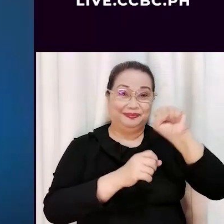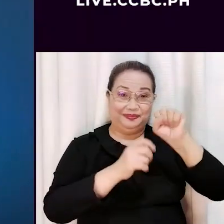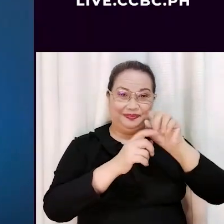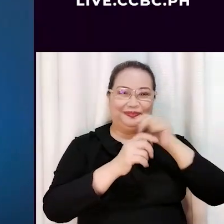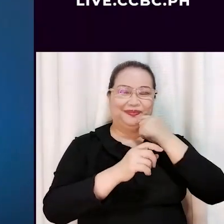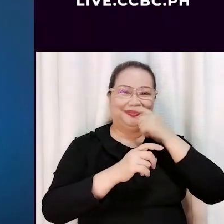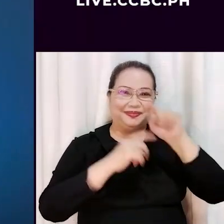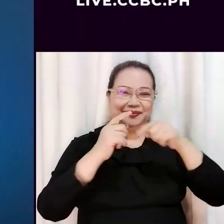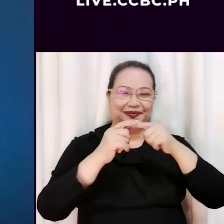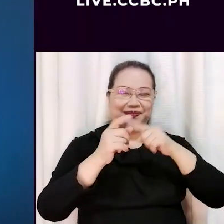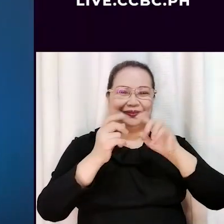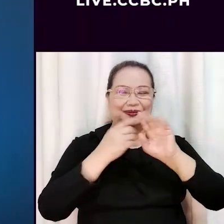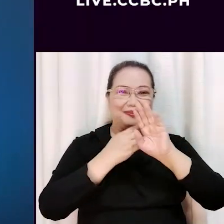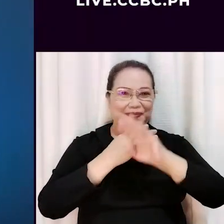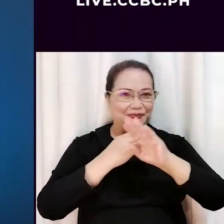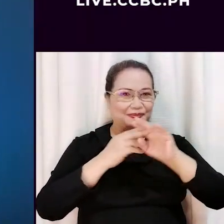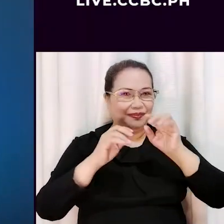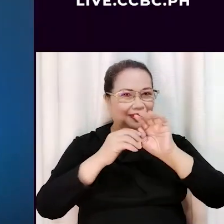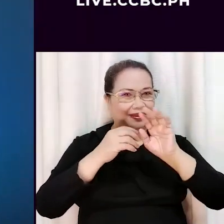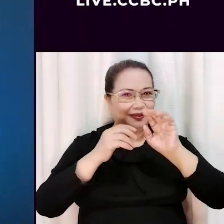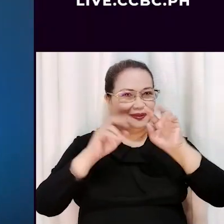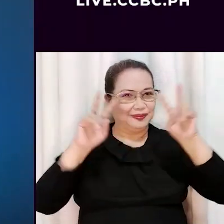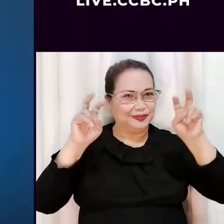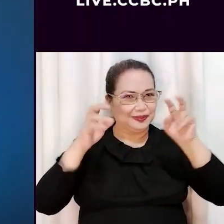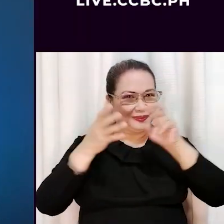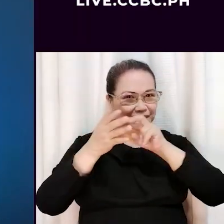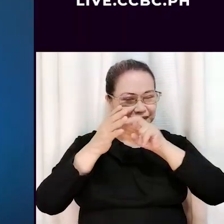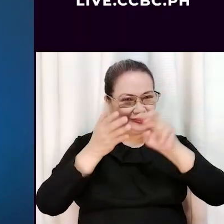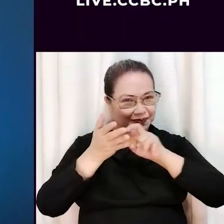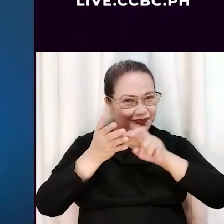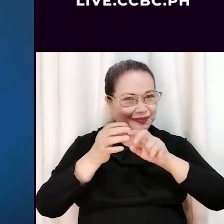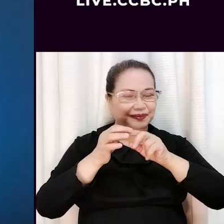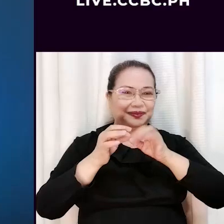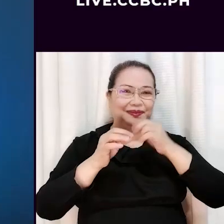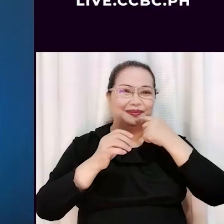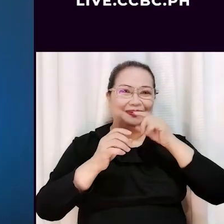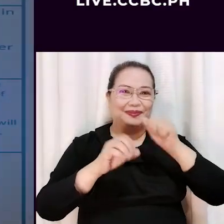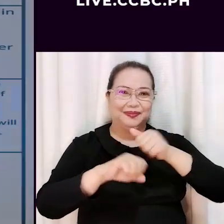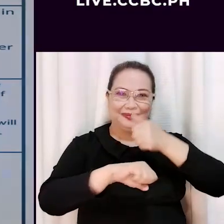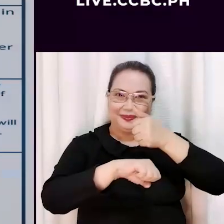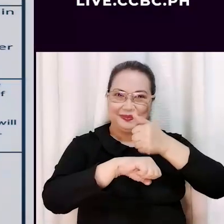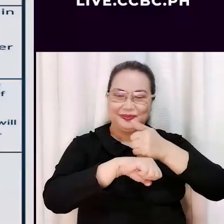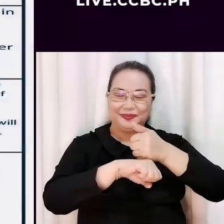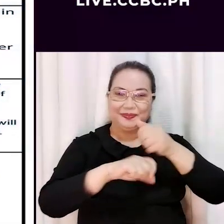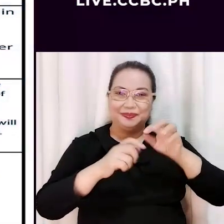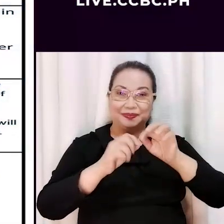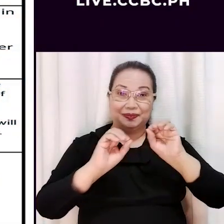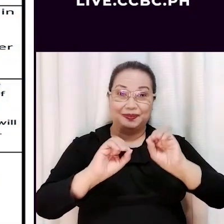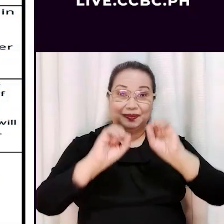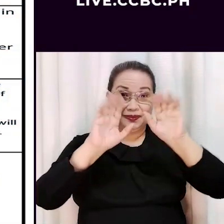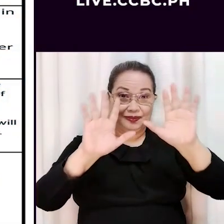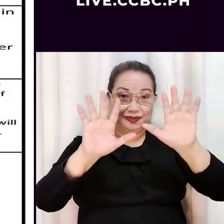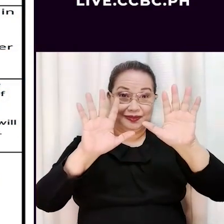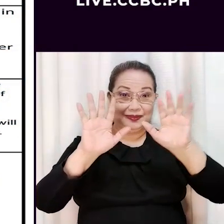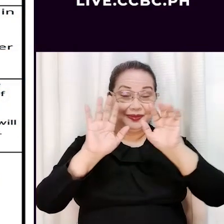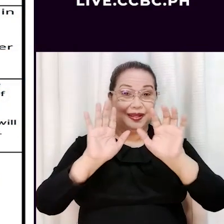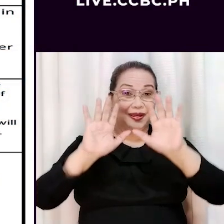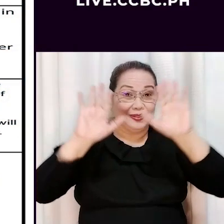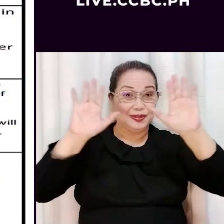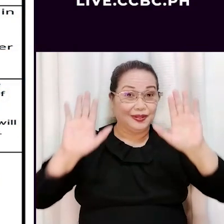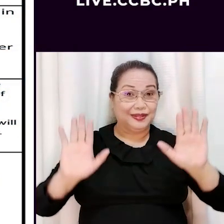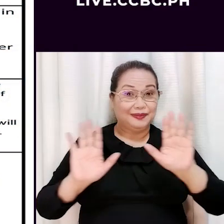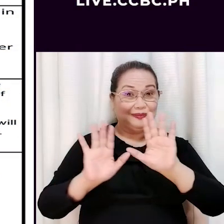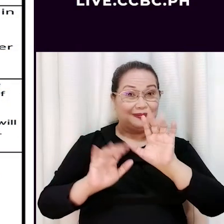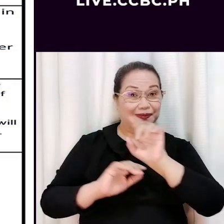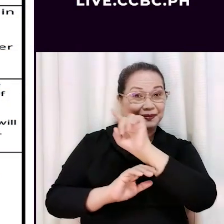we go into our text, I want to put up a chart here. There it is. And